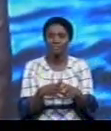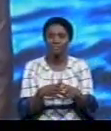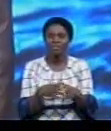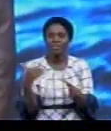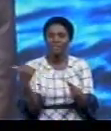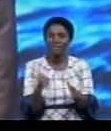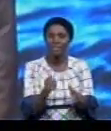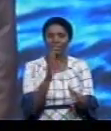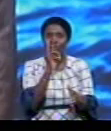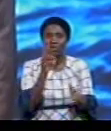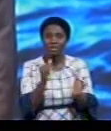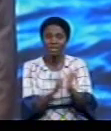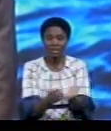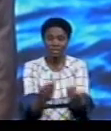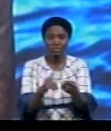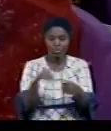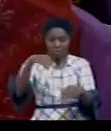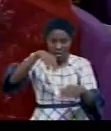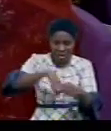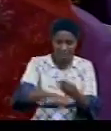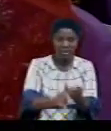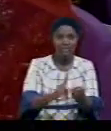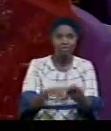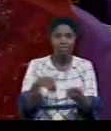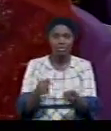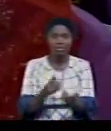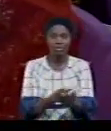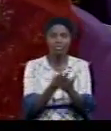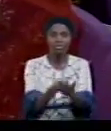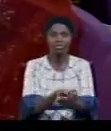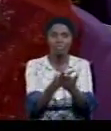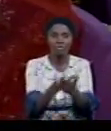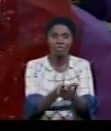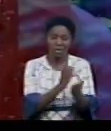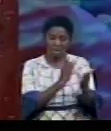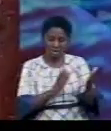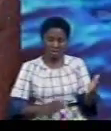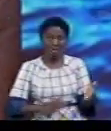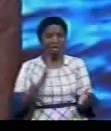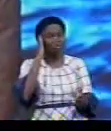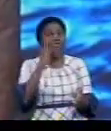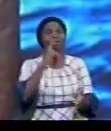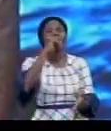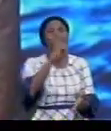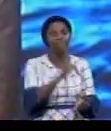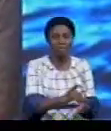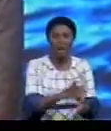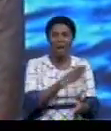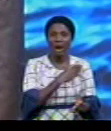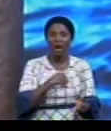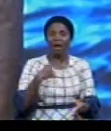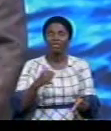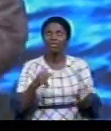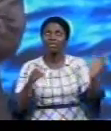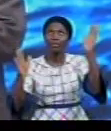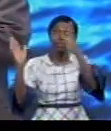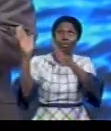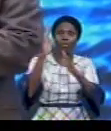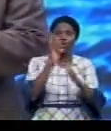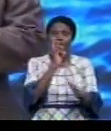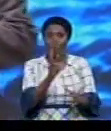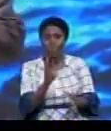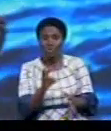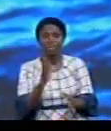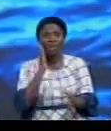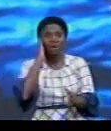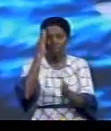Christ will command. And the water and the wind and the waves will obey the